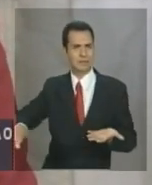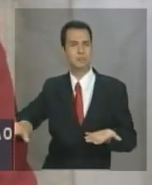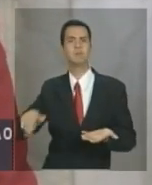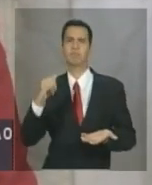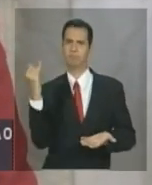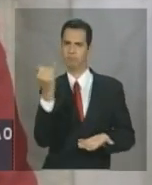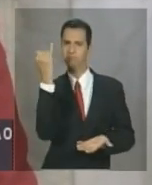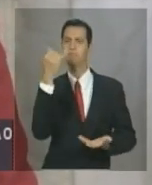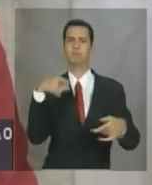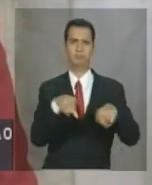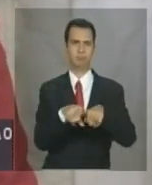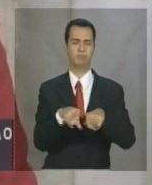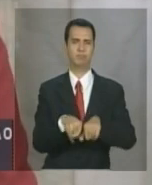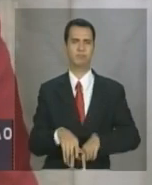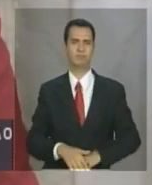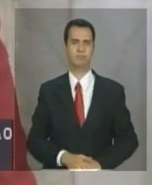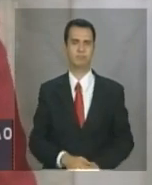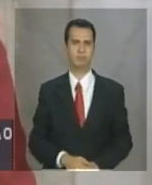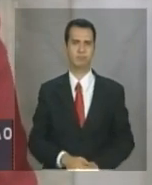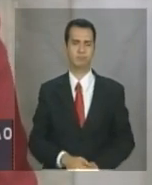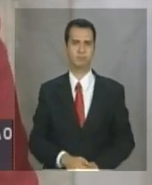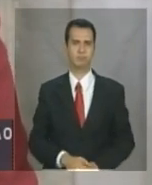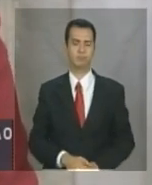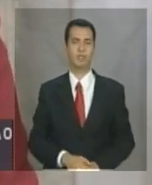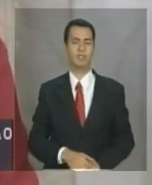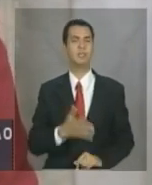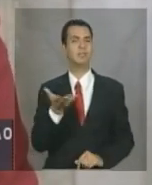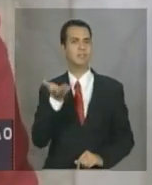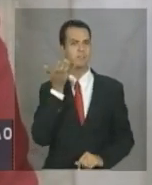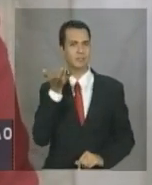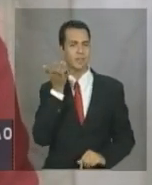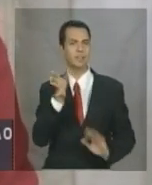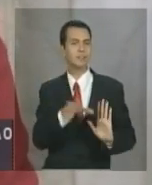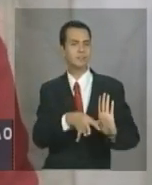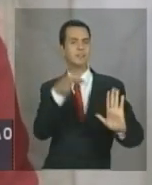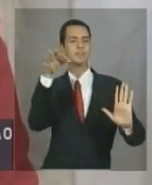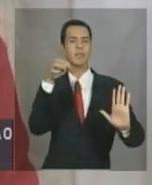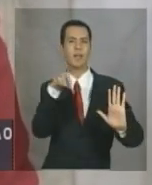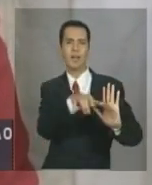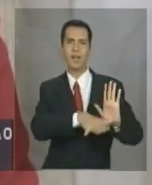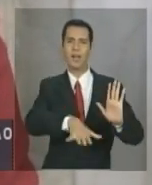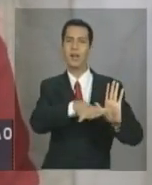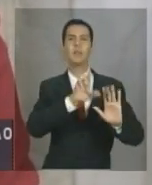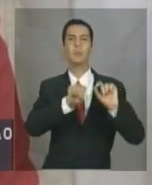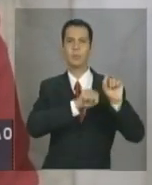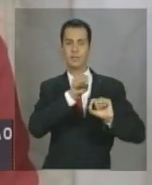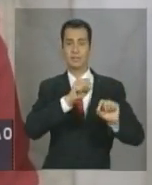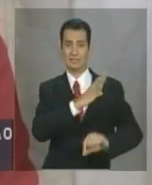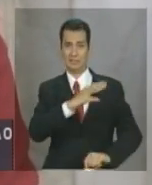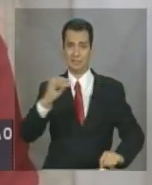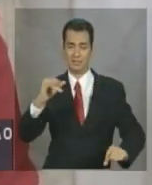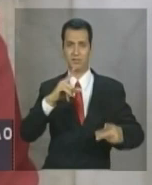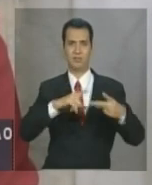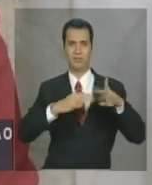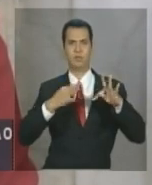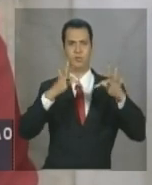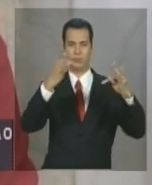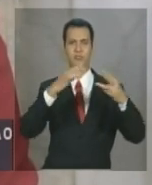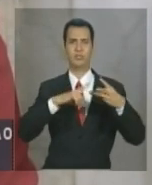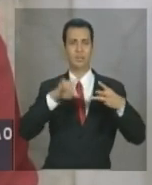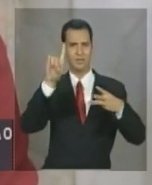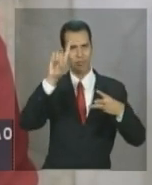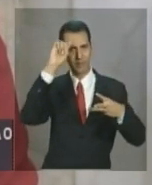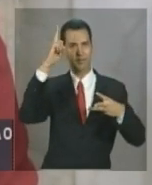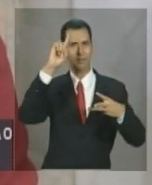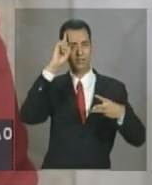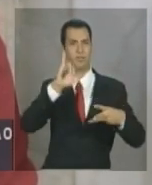other areas of equal relevance. Eu queria destacar a área de ciência, tecnologia e inovação. Among which I would like to highlight the area of